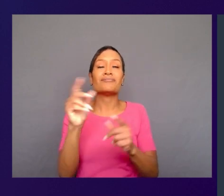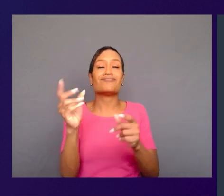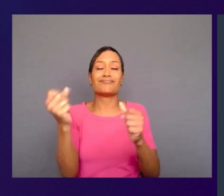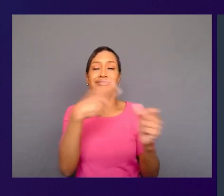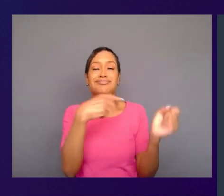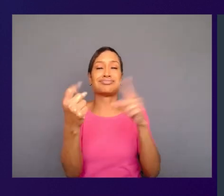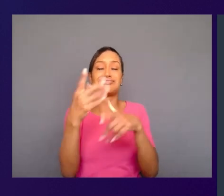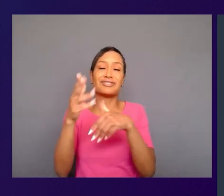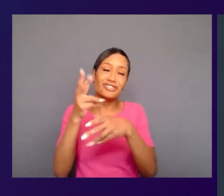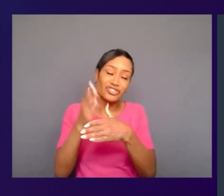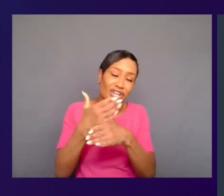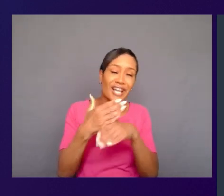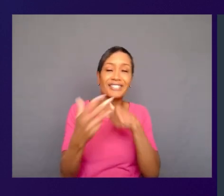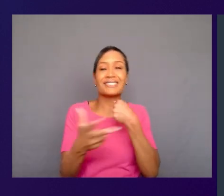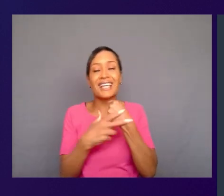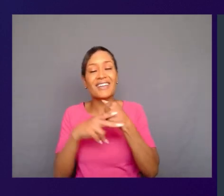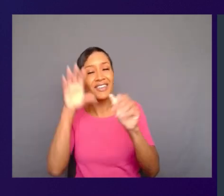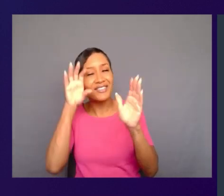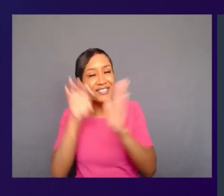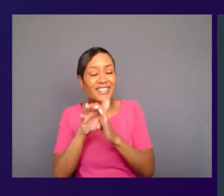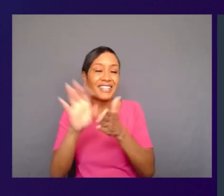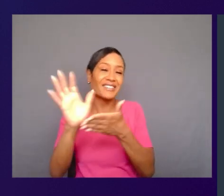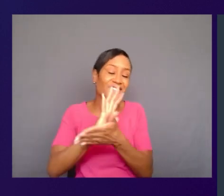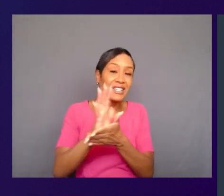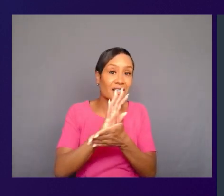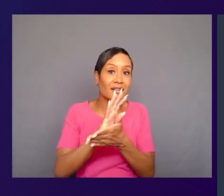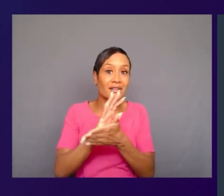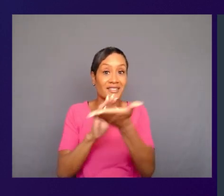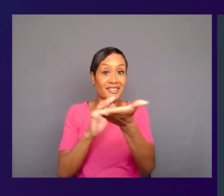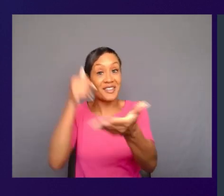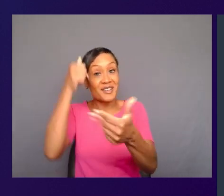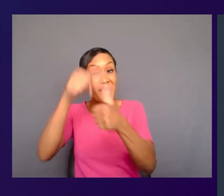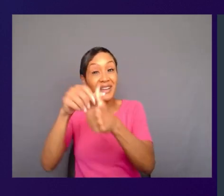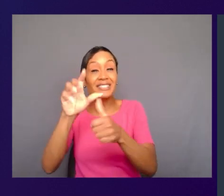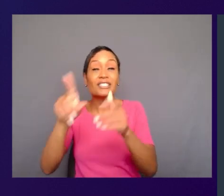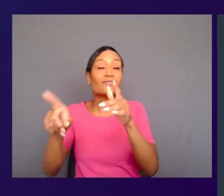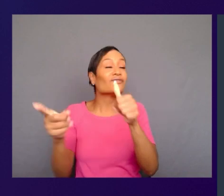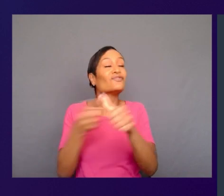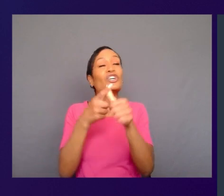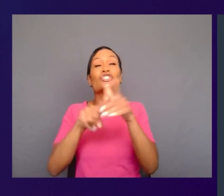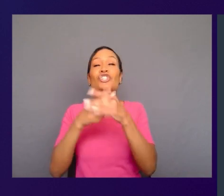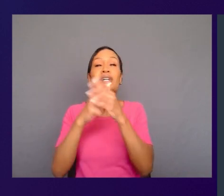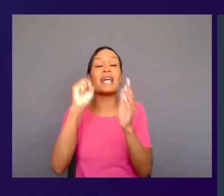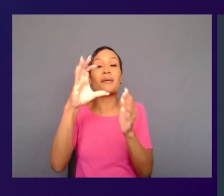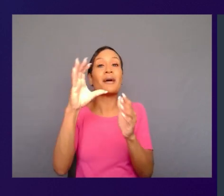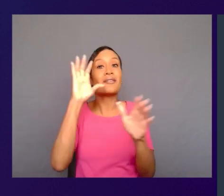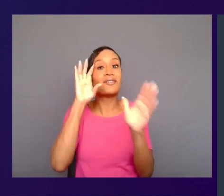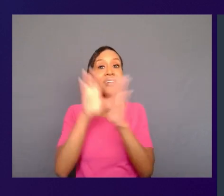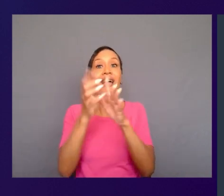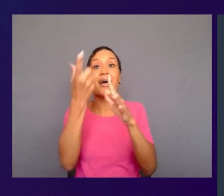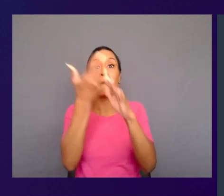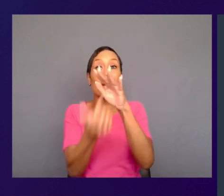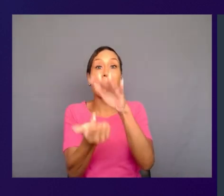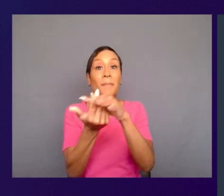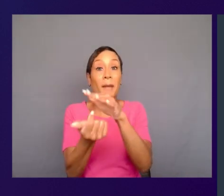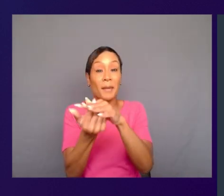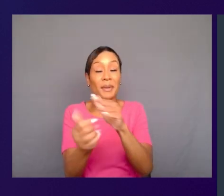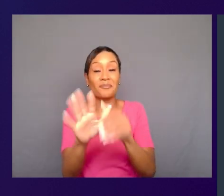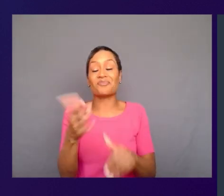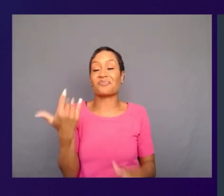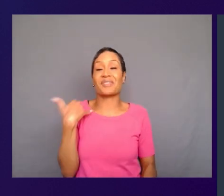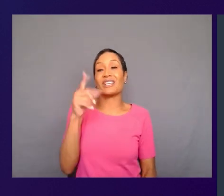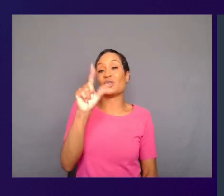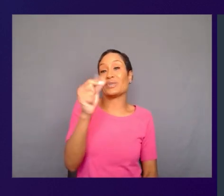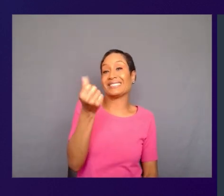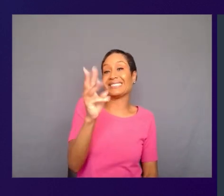saving videos, pictures on this platform. You remember how Snapchat started with all of those disappearing photos? In 2016, they launched